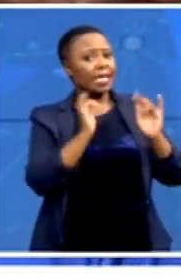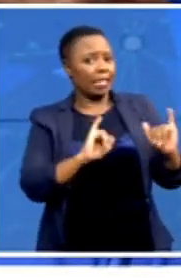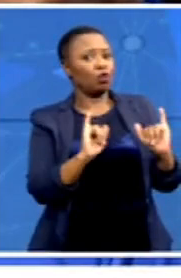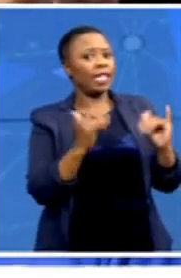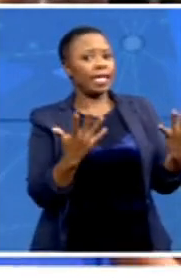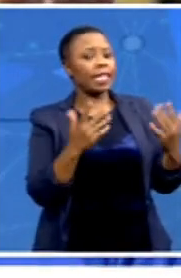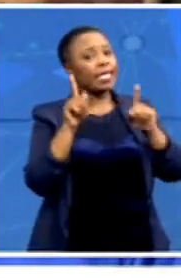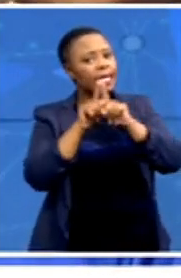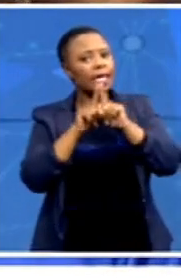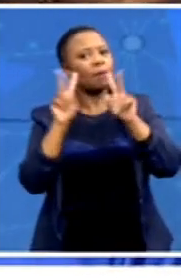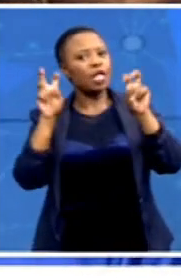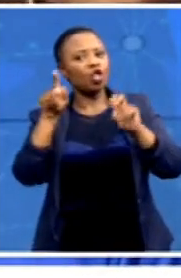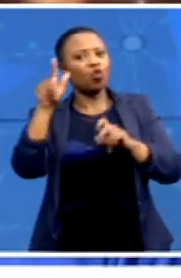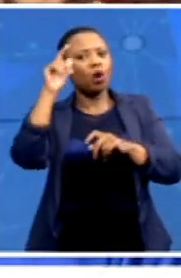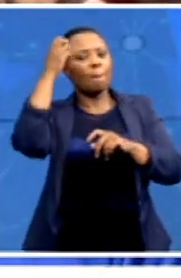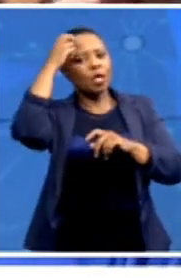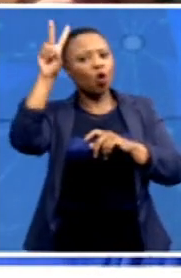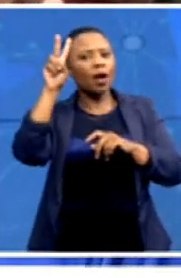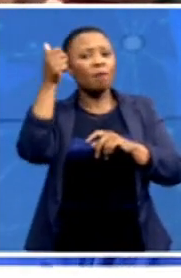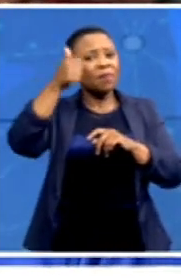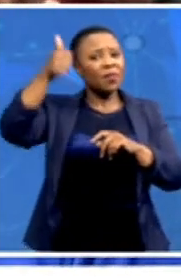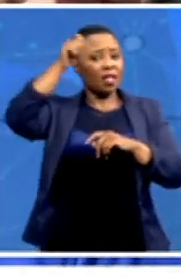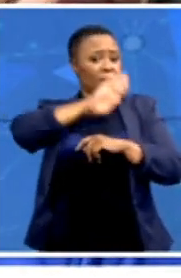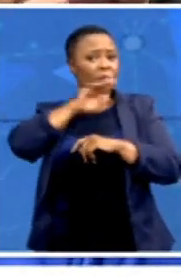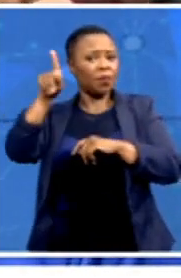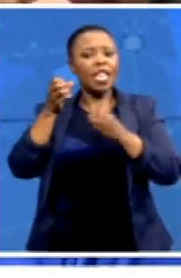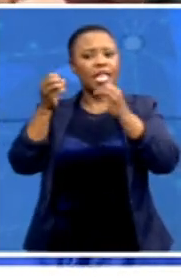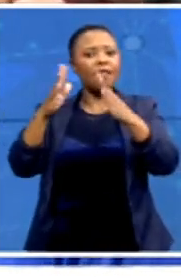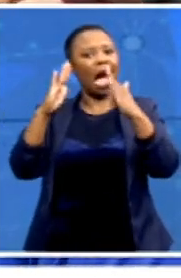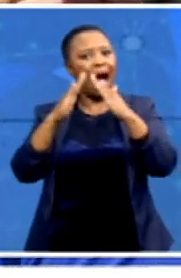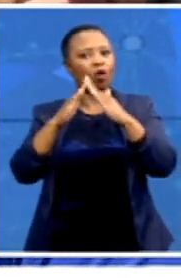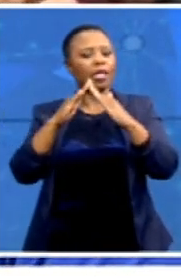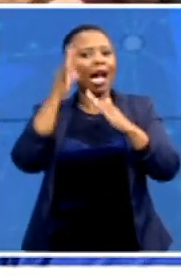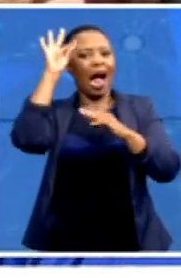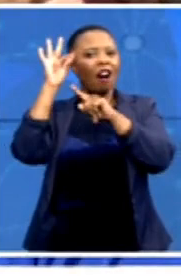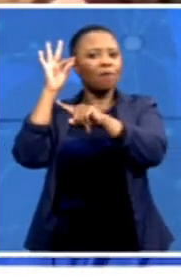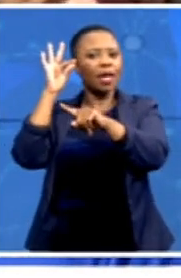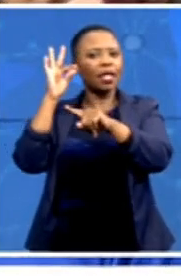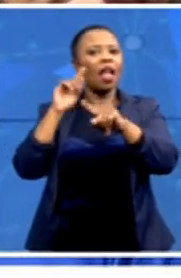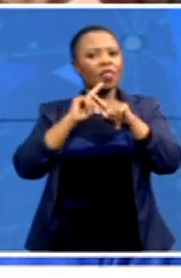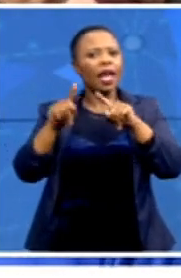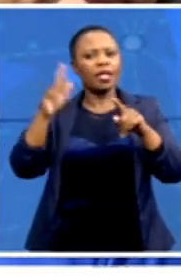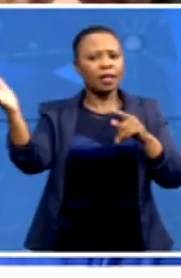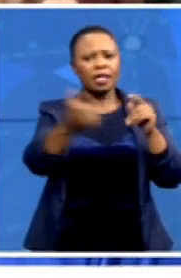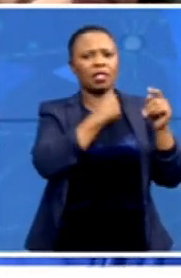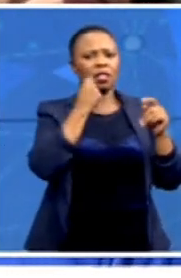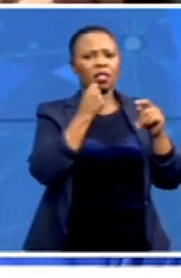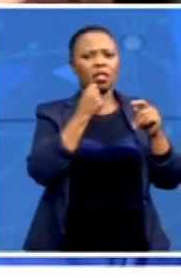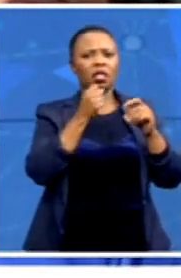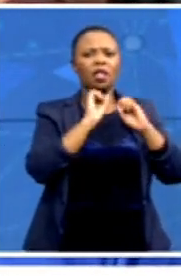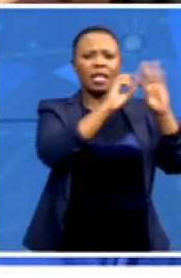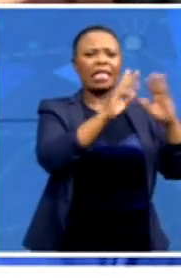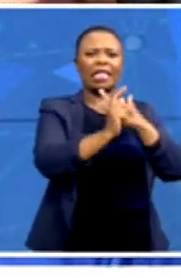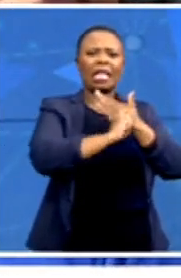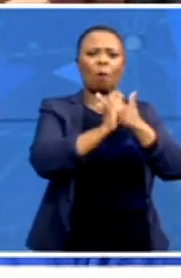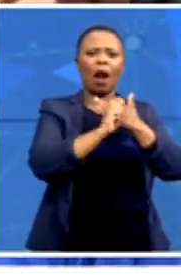military veterans were given houses by the government. They were then evicted from those houses, put in temporary accommodation. The National Department is not